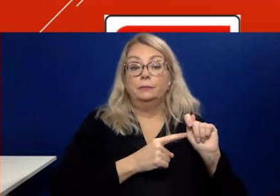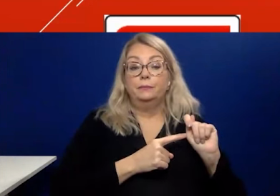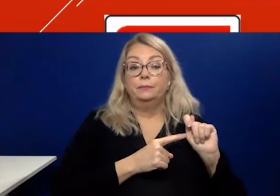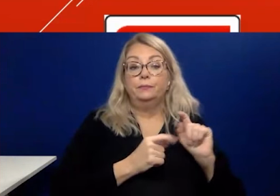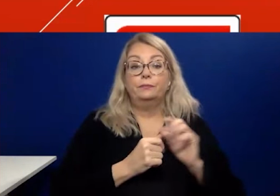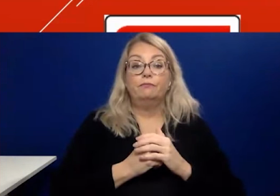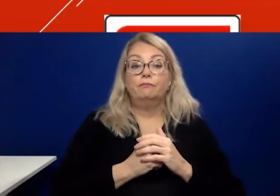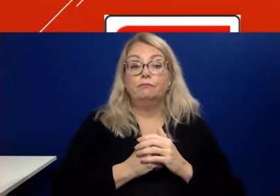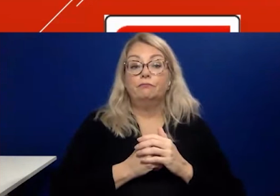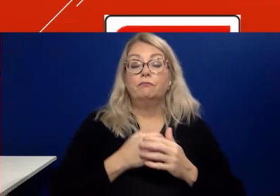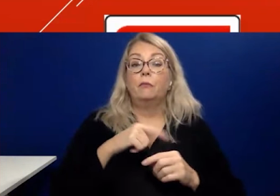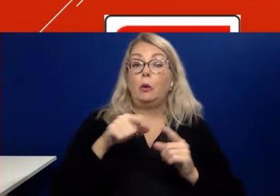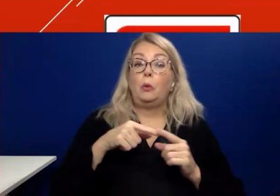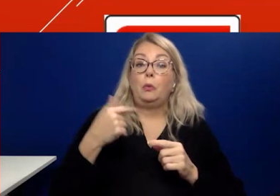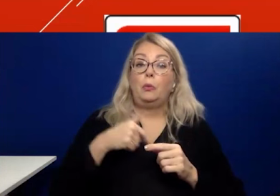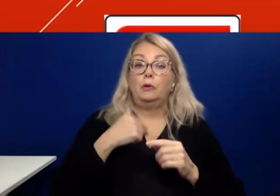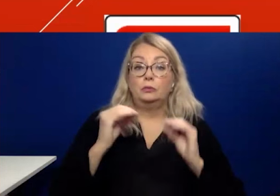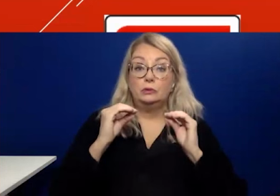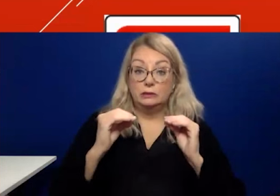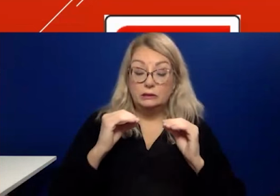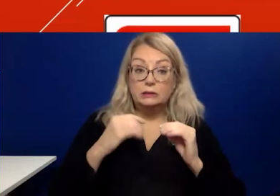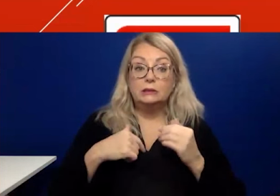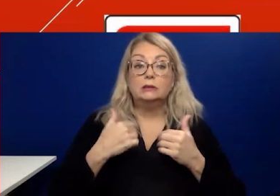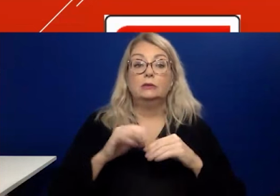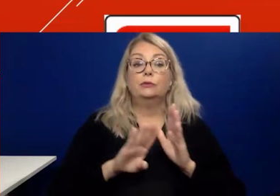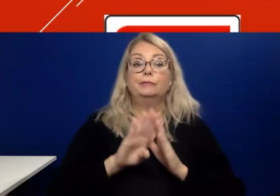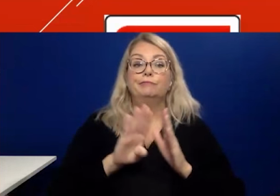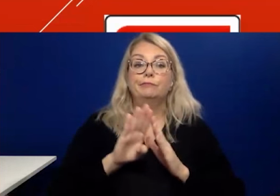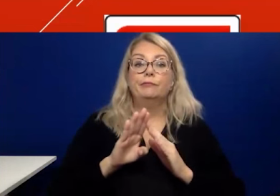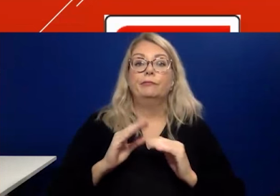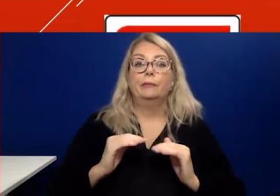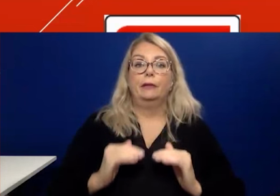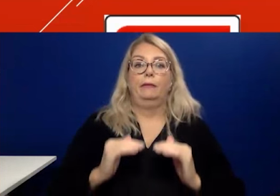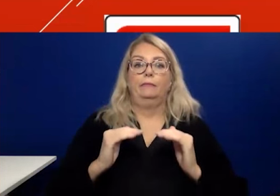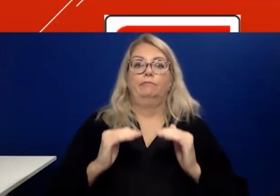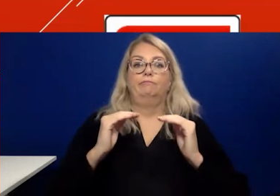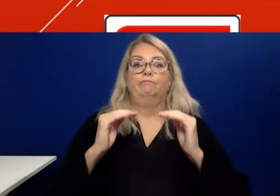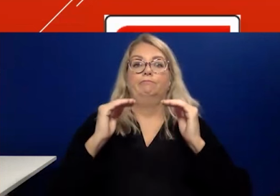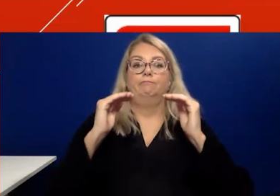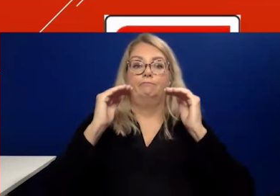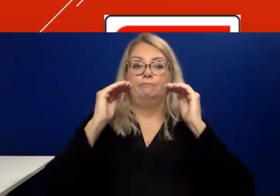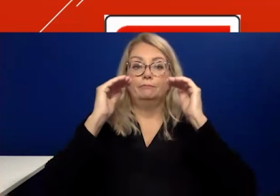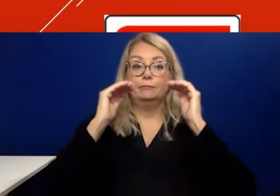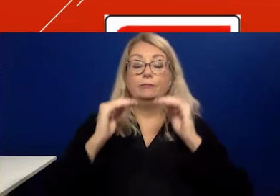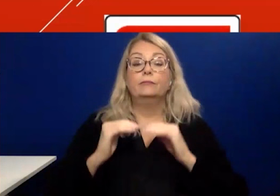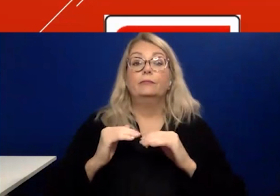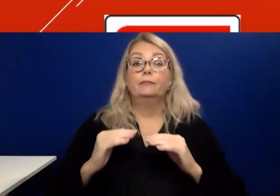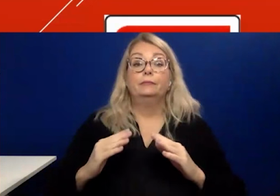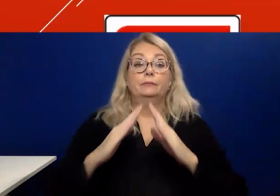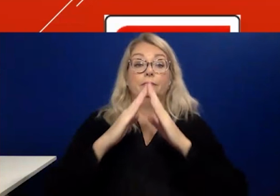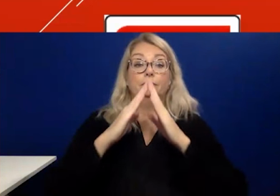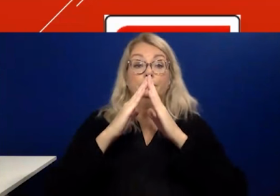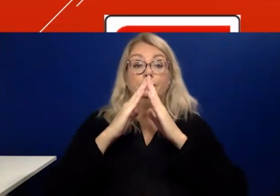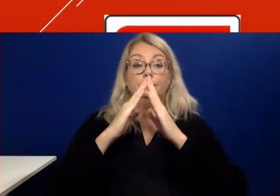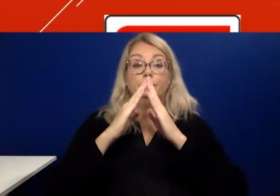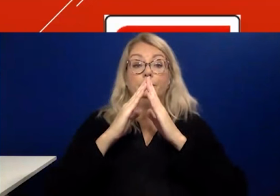typically when we're teaching, we're building that ladder and building up to creation. When we get to the point of creation, the student